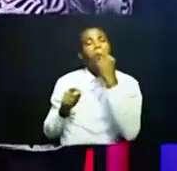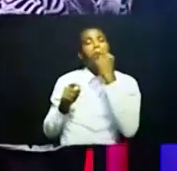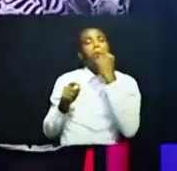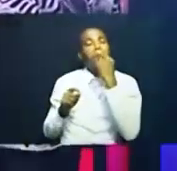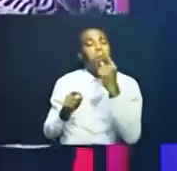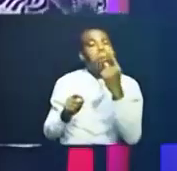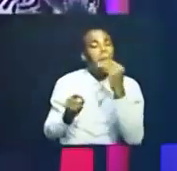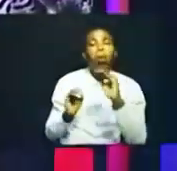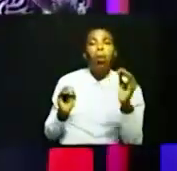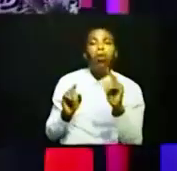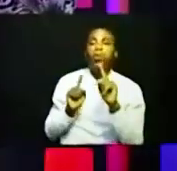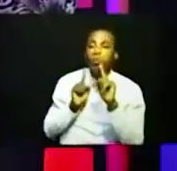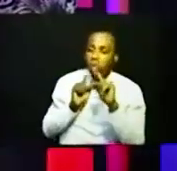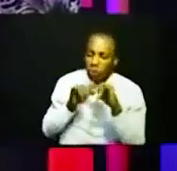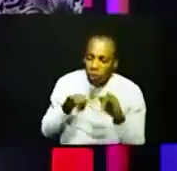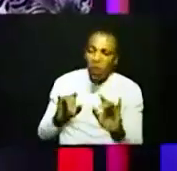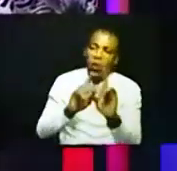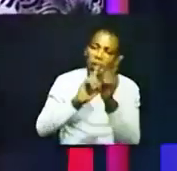don't see